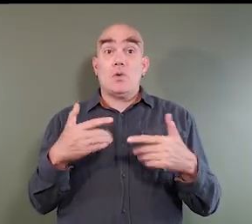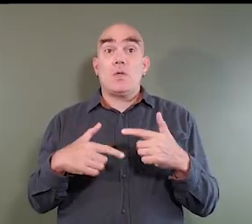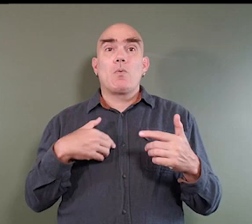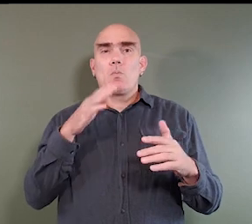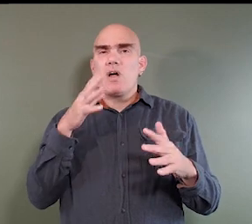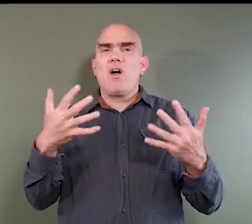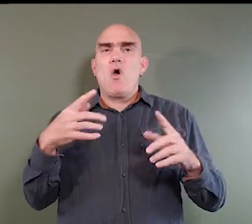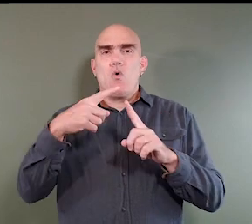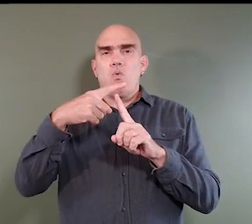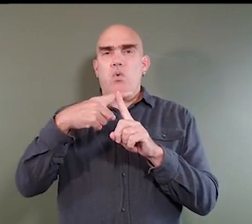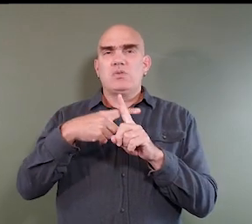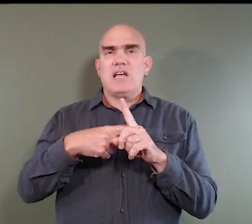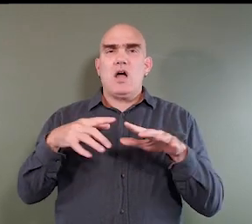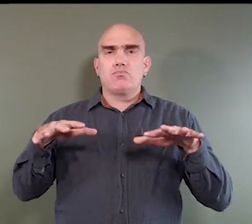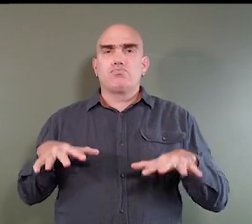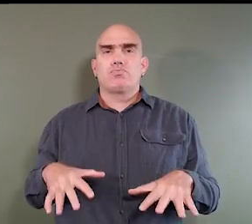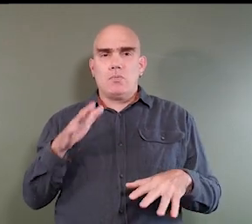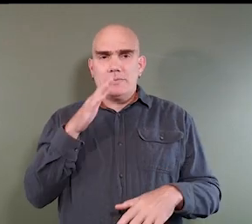will cool down.